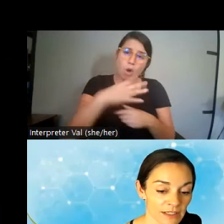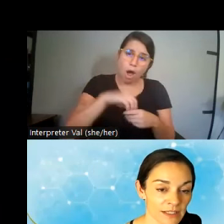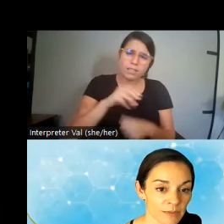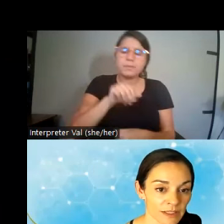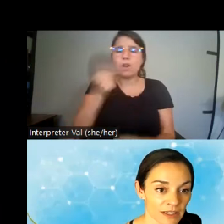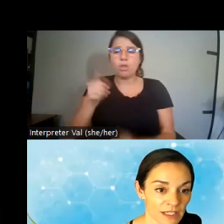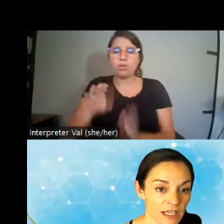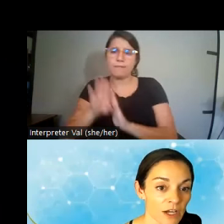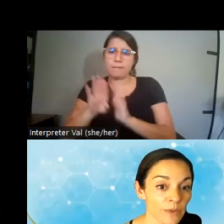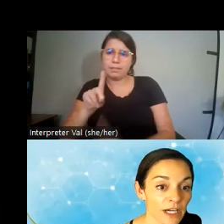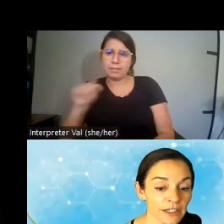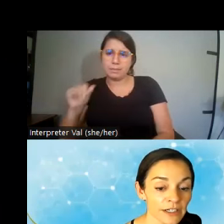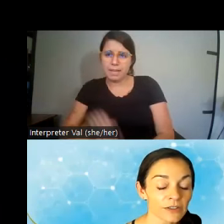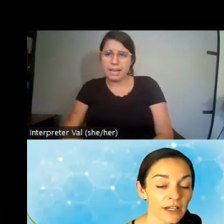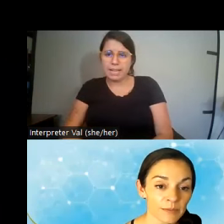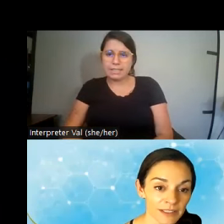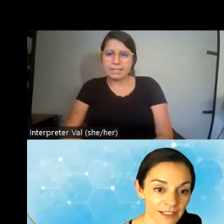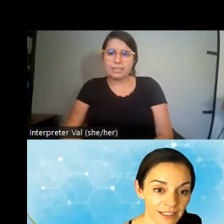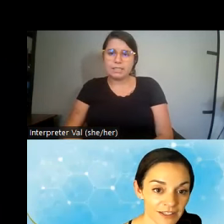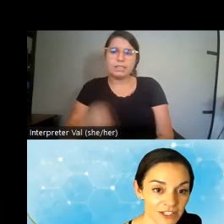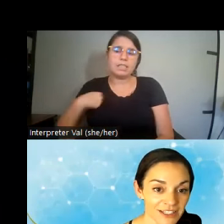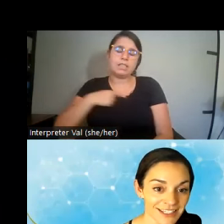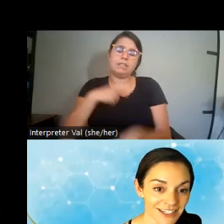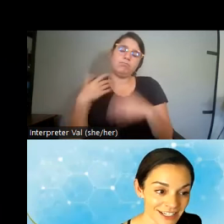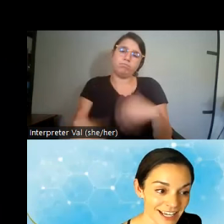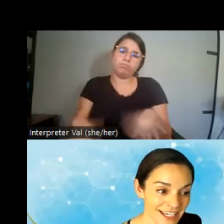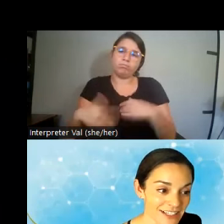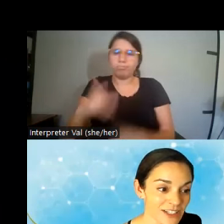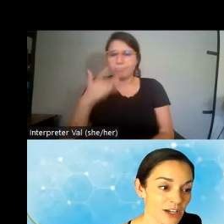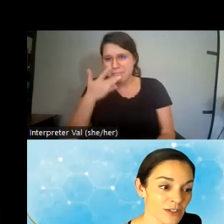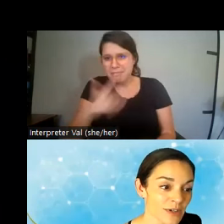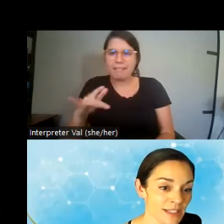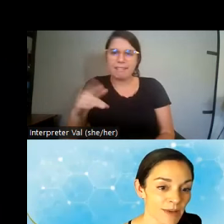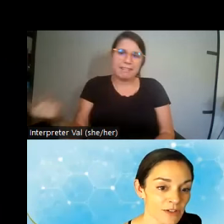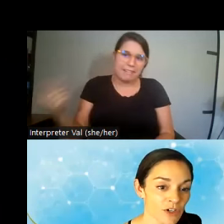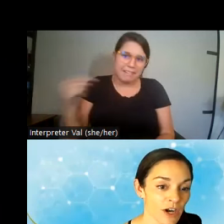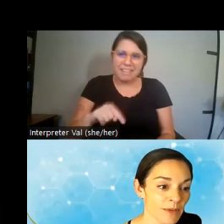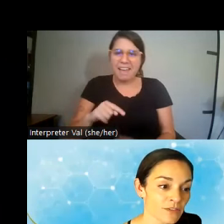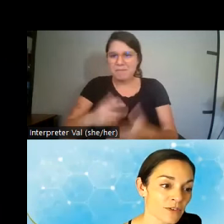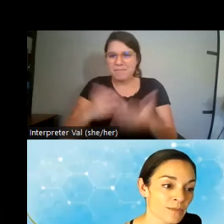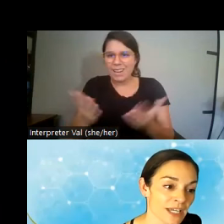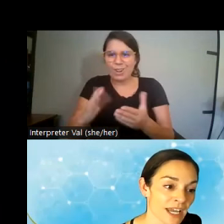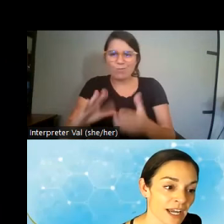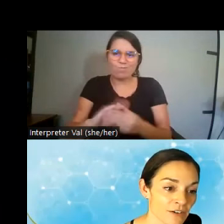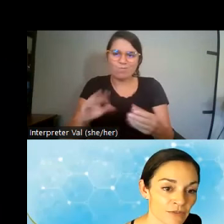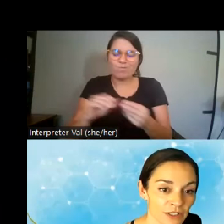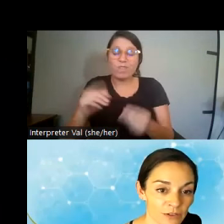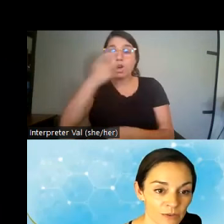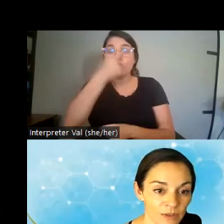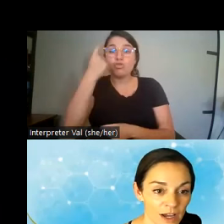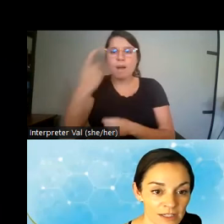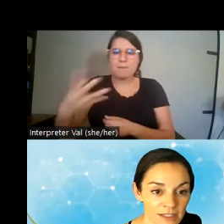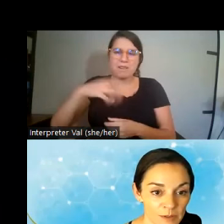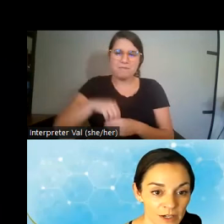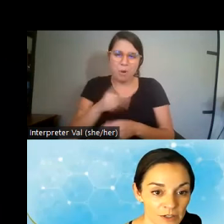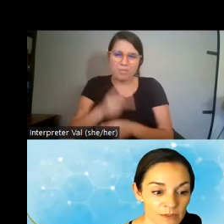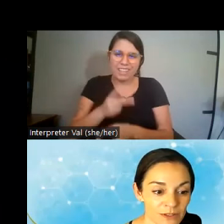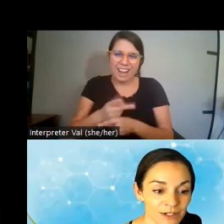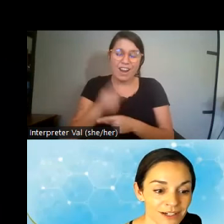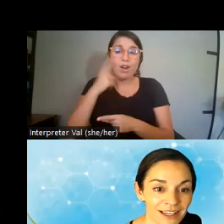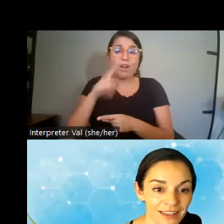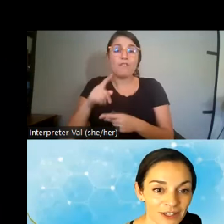developmental disabilities. We are incredibly lucky that she is here today to talk to us about trauma-informed care for youth with autism